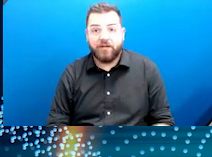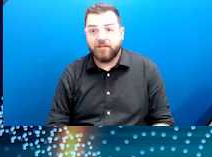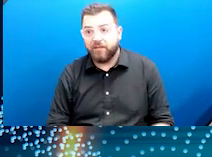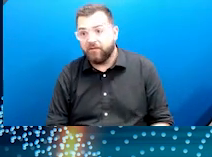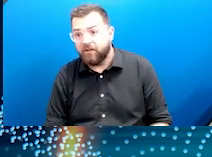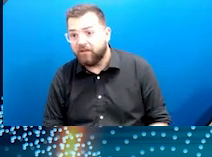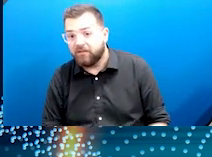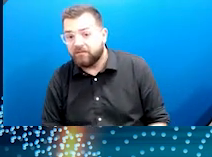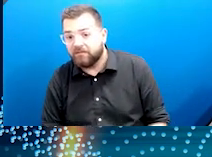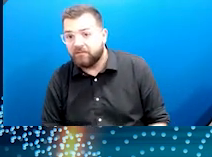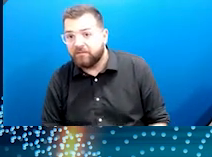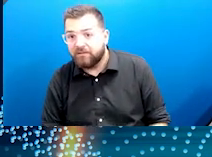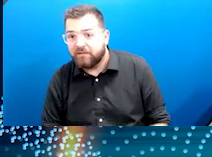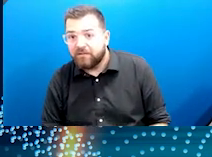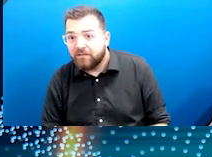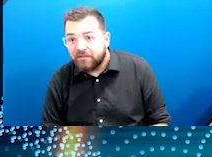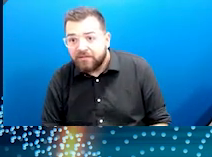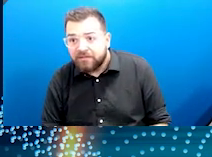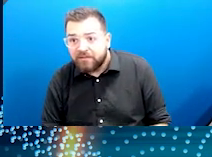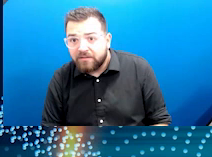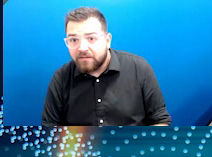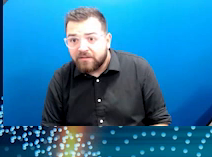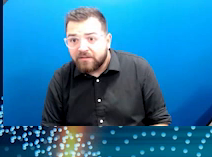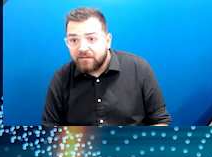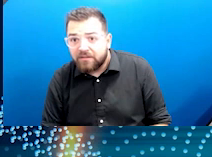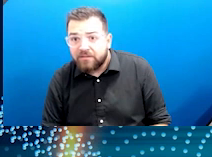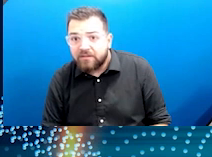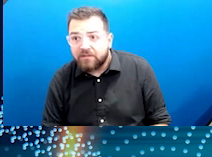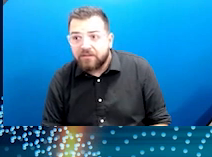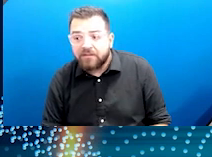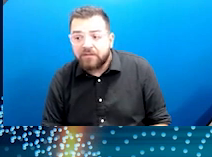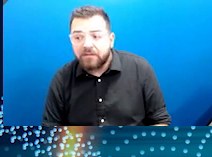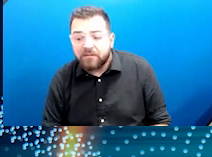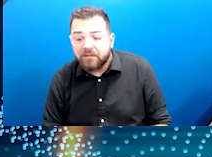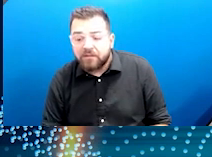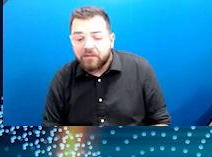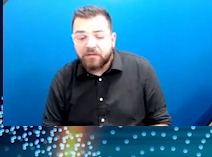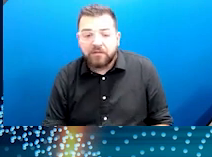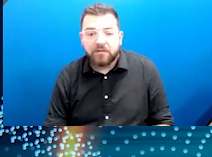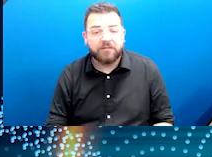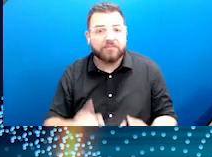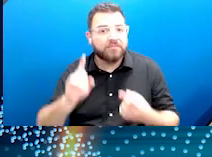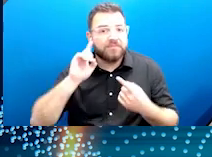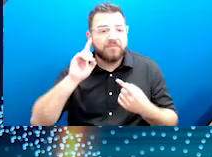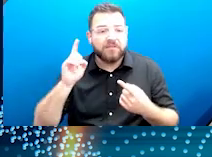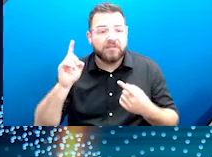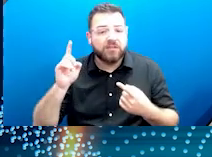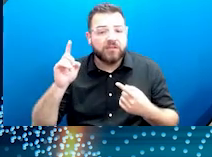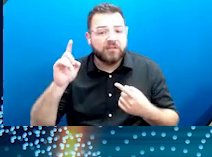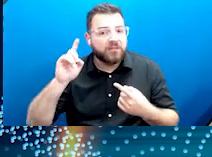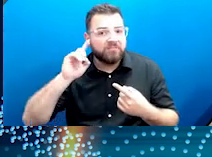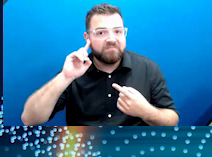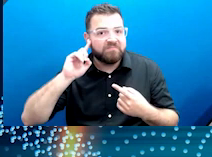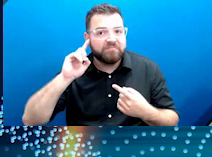Yeah. You feel you're learning it, or you're learning the hot terms, the hot words that will sound good